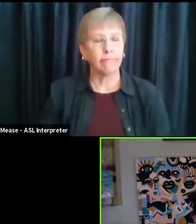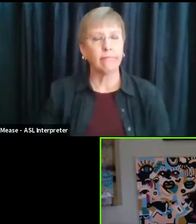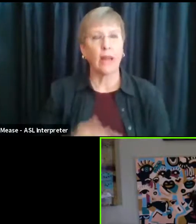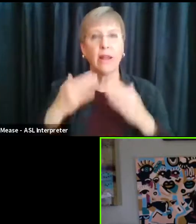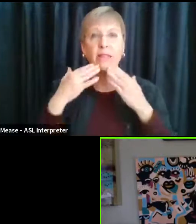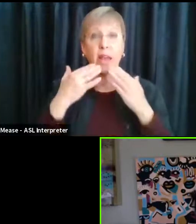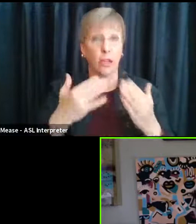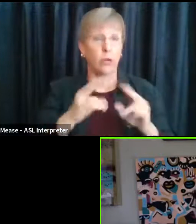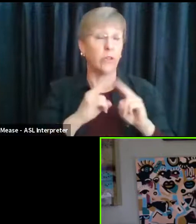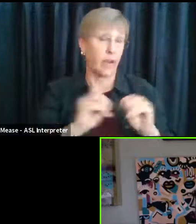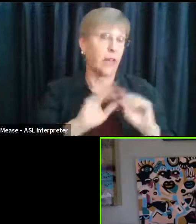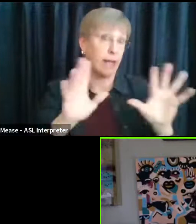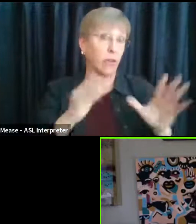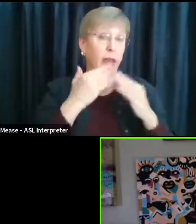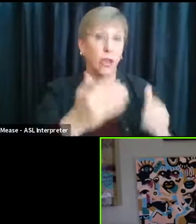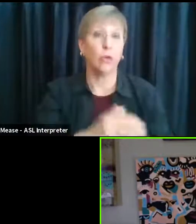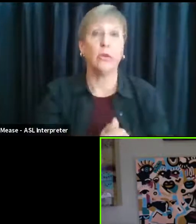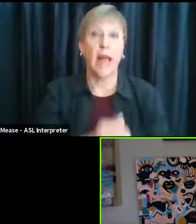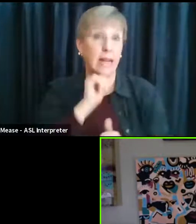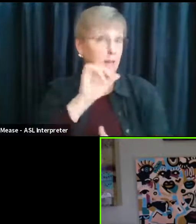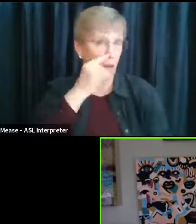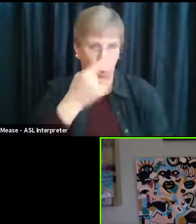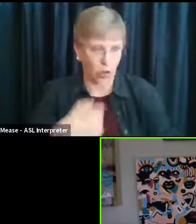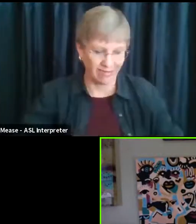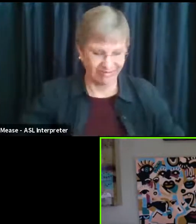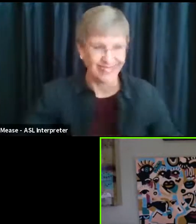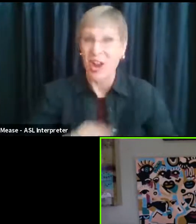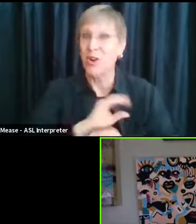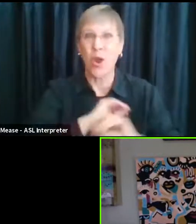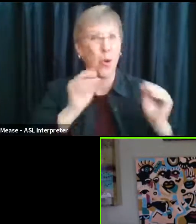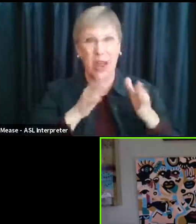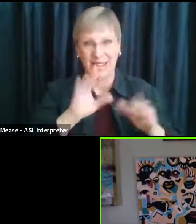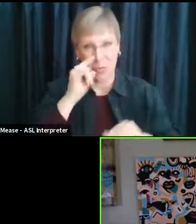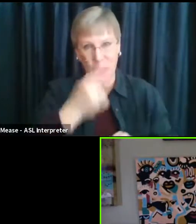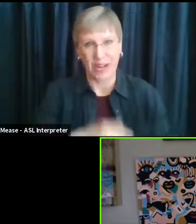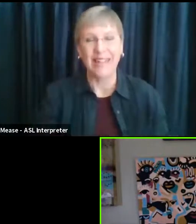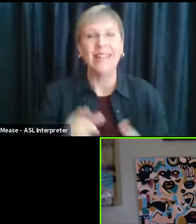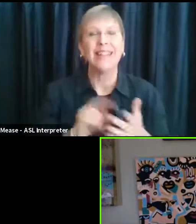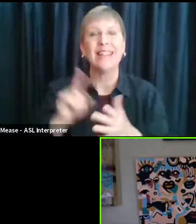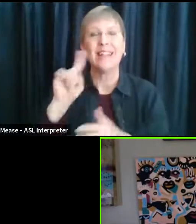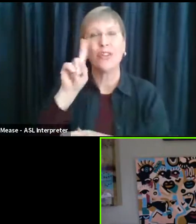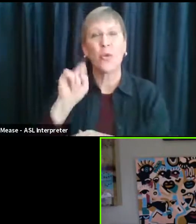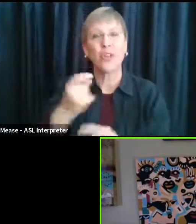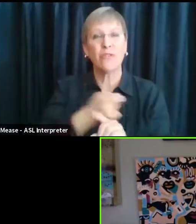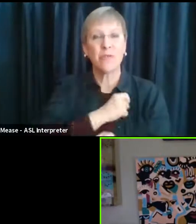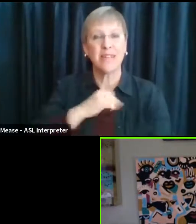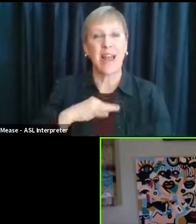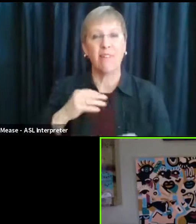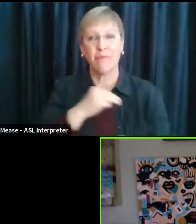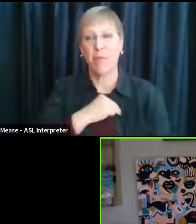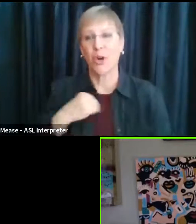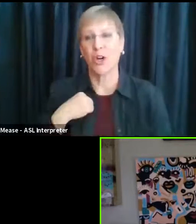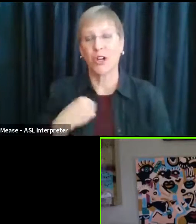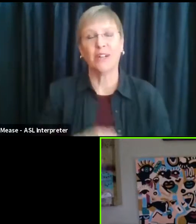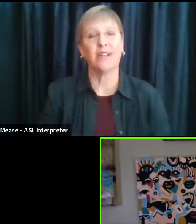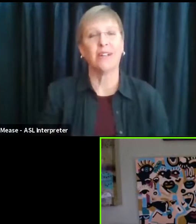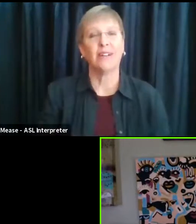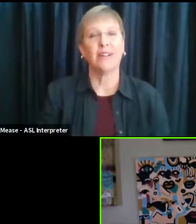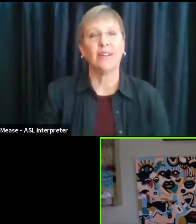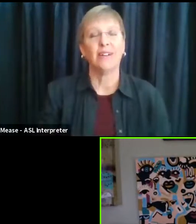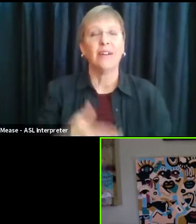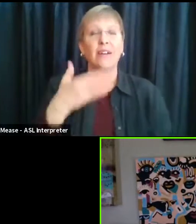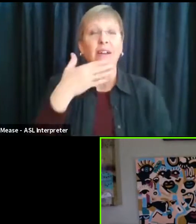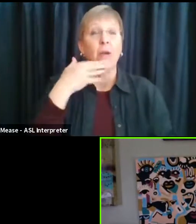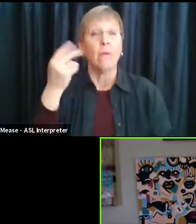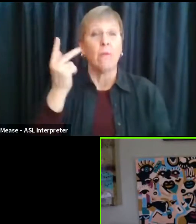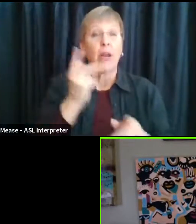Thank you. That's very clear. Thank you. Not boring. In no way. This is a question from a staff member. Is it better to